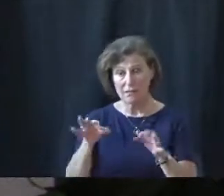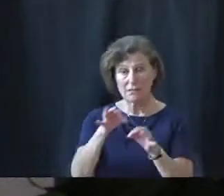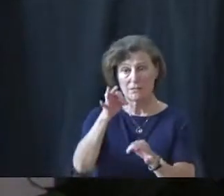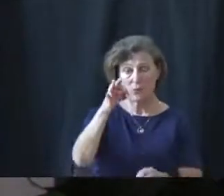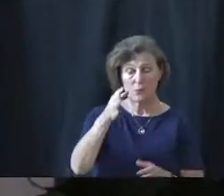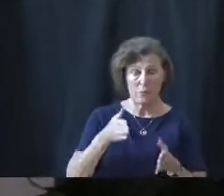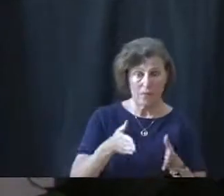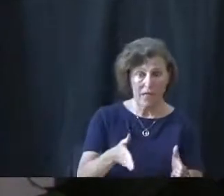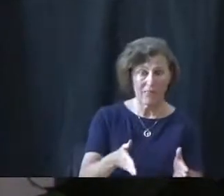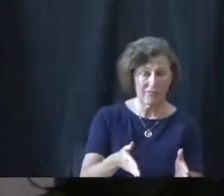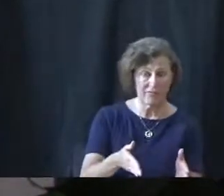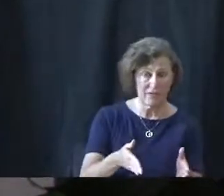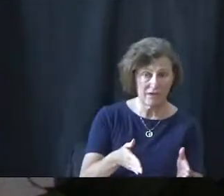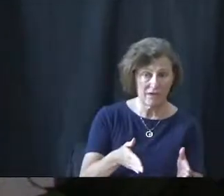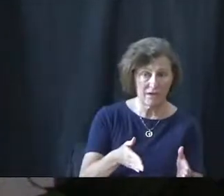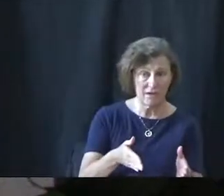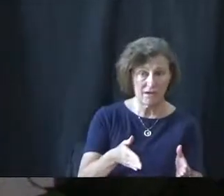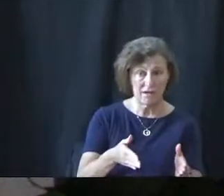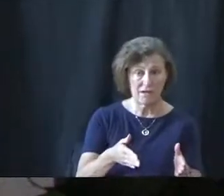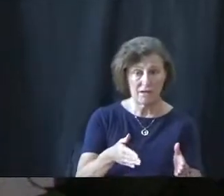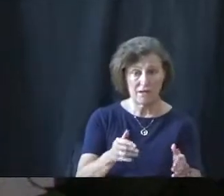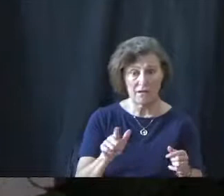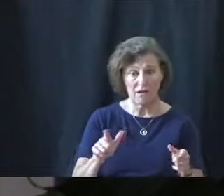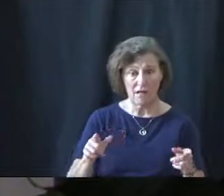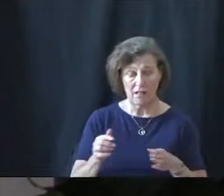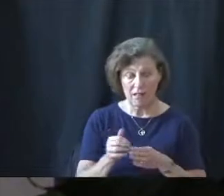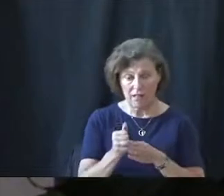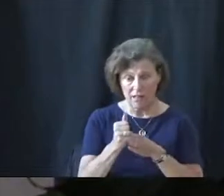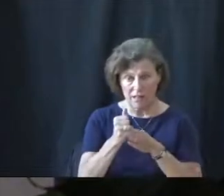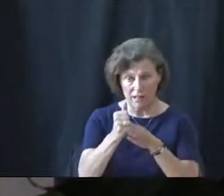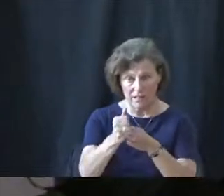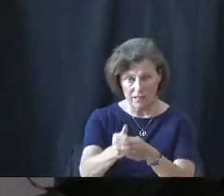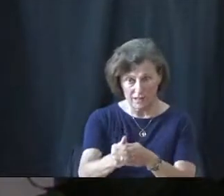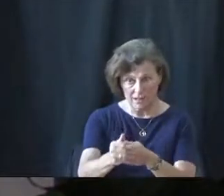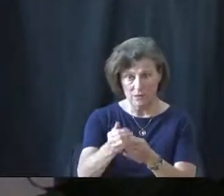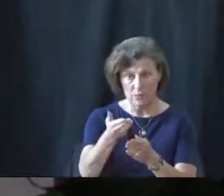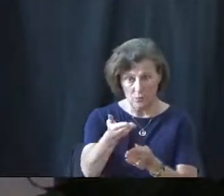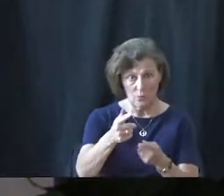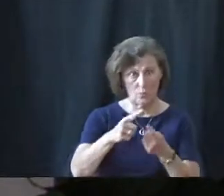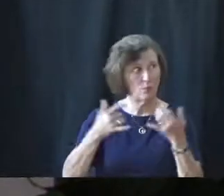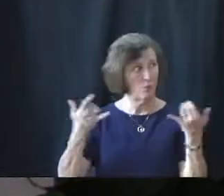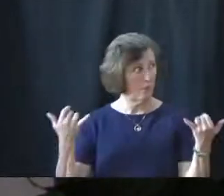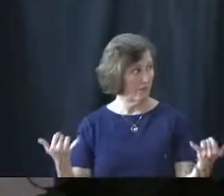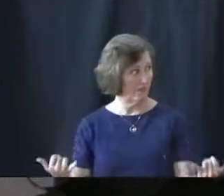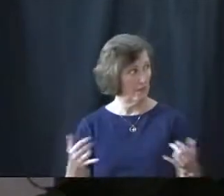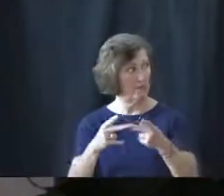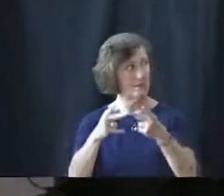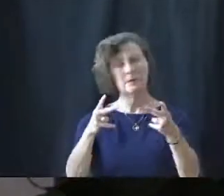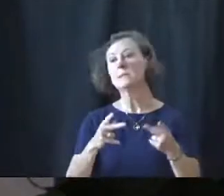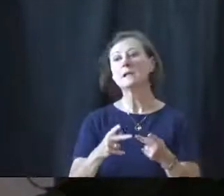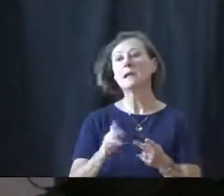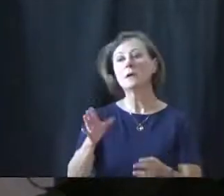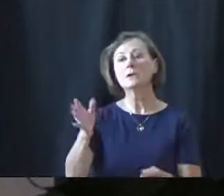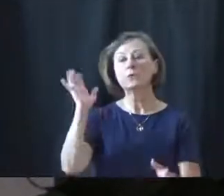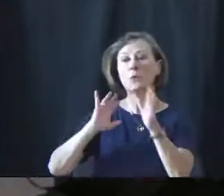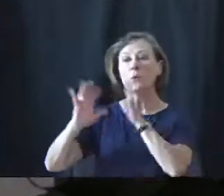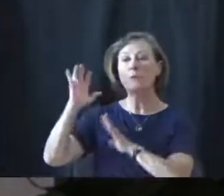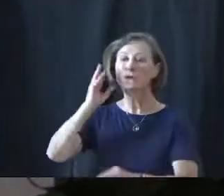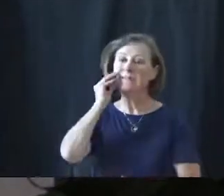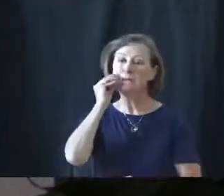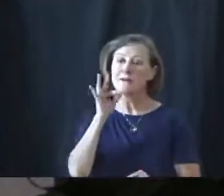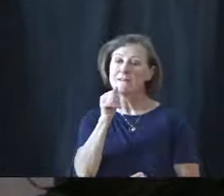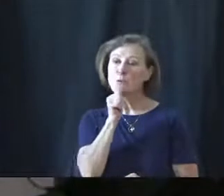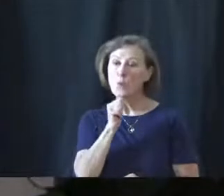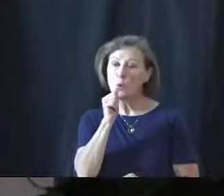path, all leading you to this present place where your previous experience of coping